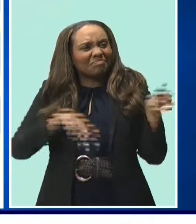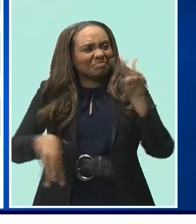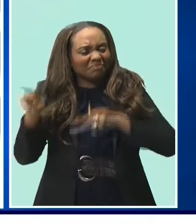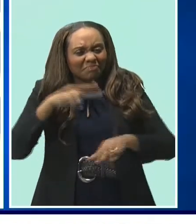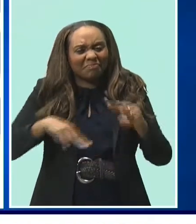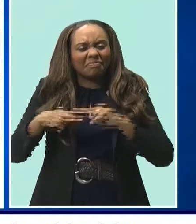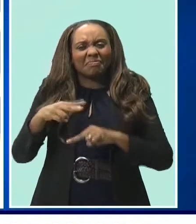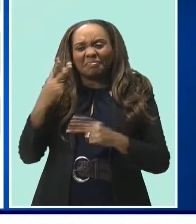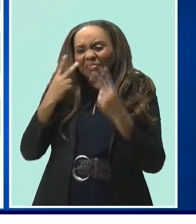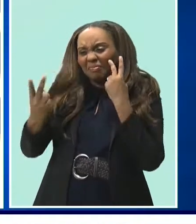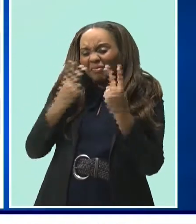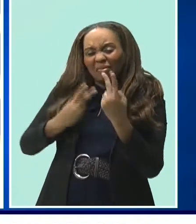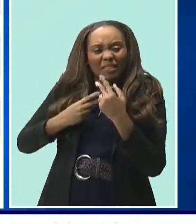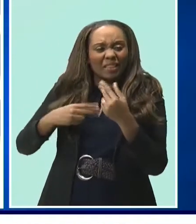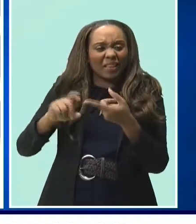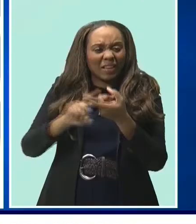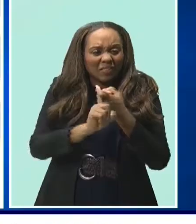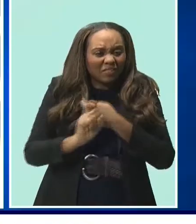again.